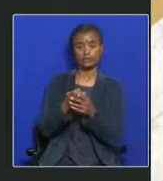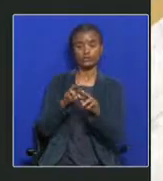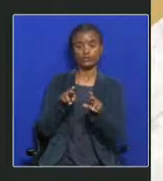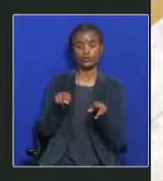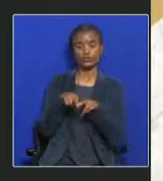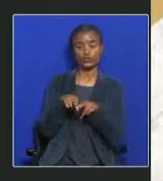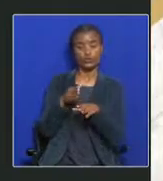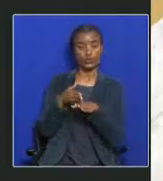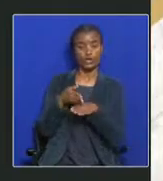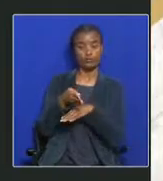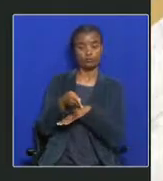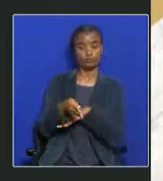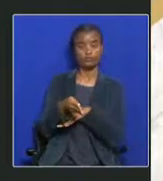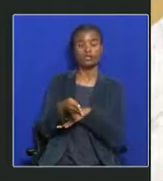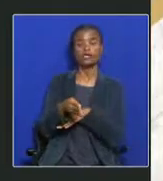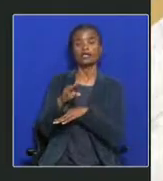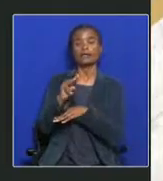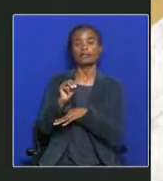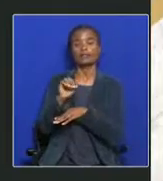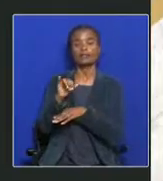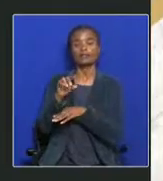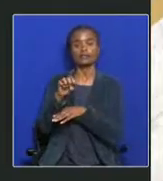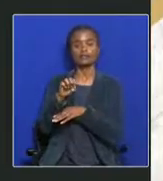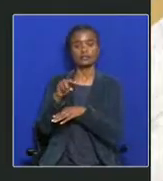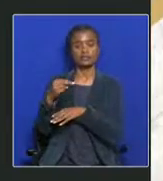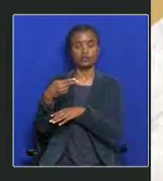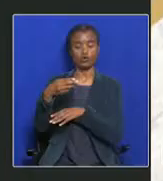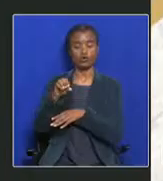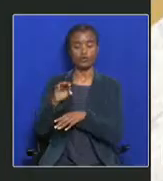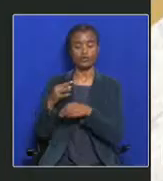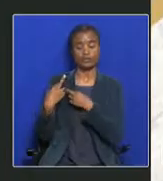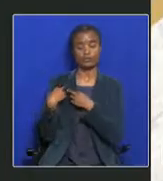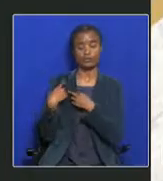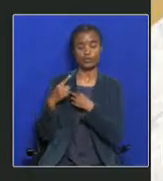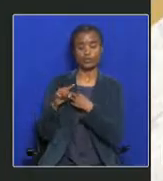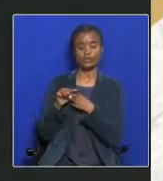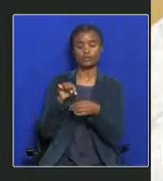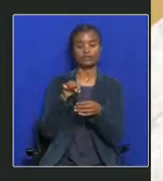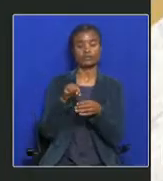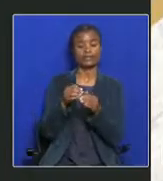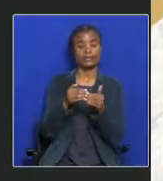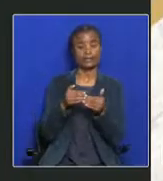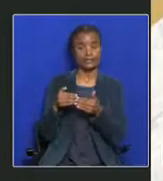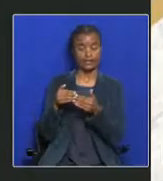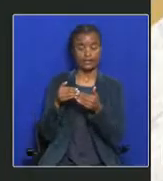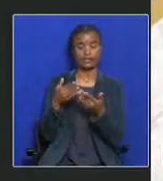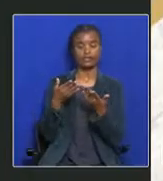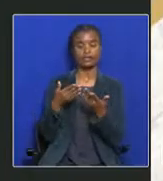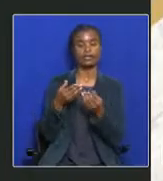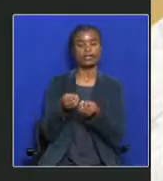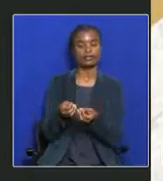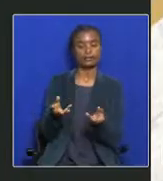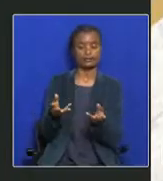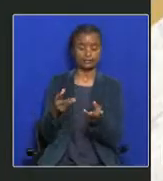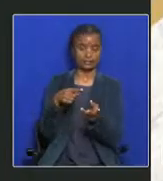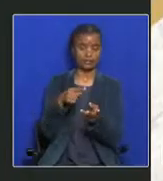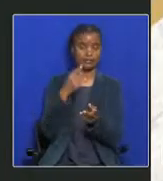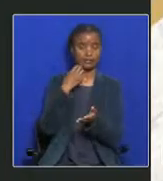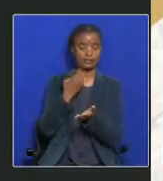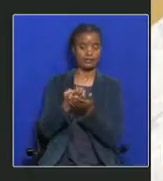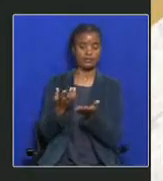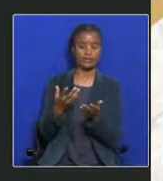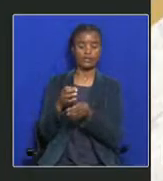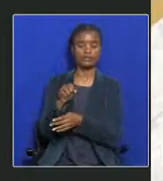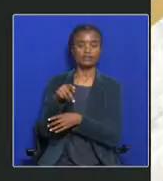my duties entail the receiving, safeguarding, and releasing of exhibits at the SAPS Maiden Wharf. All items seized at crime